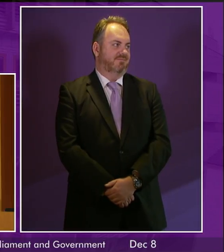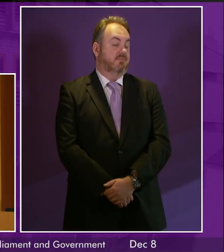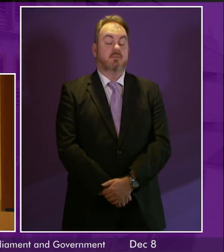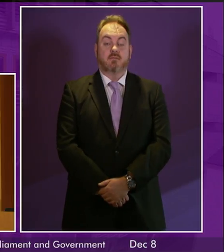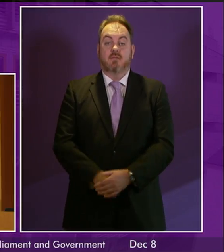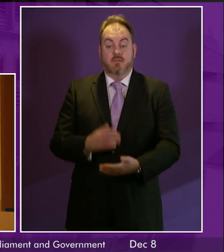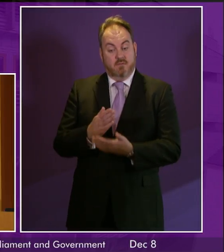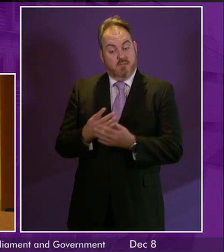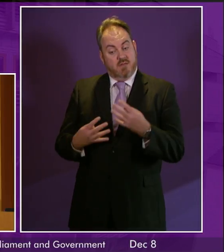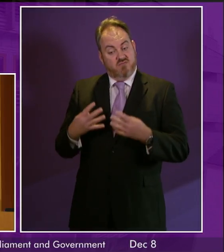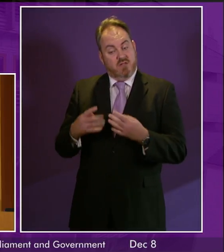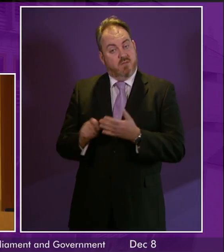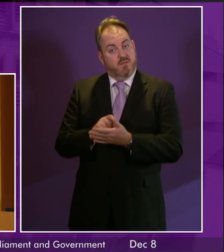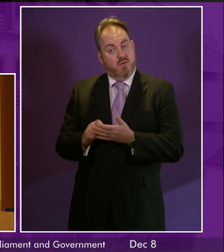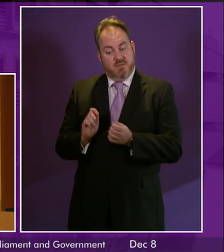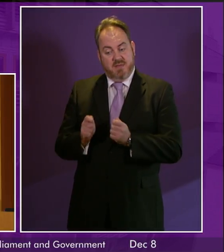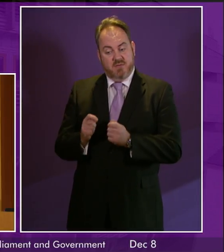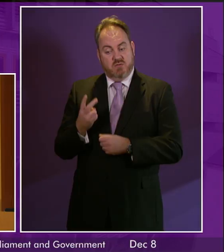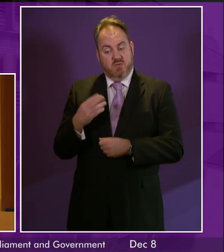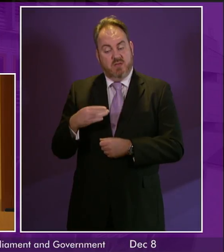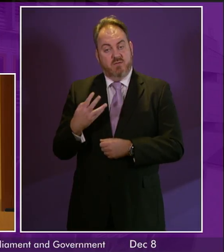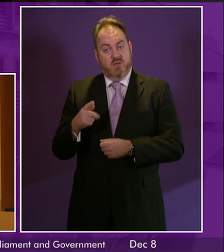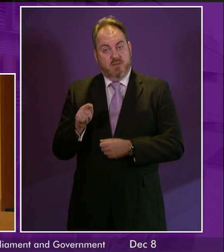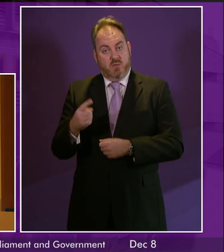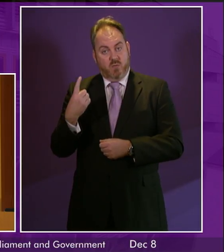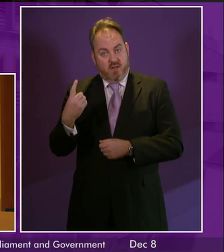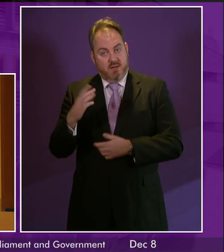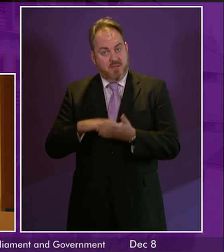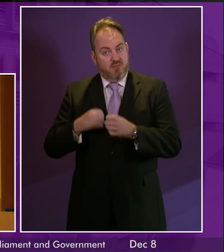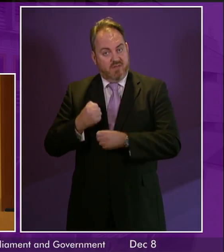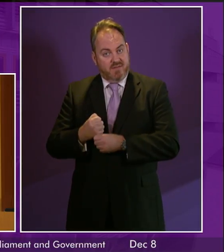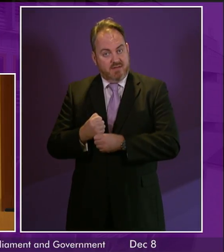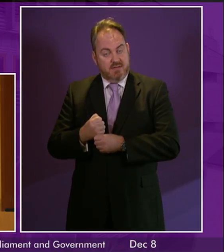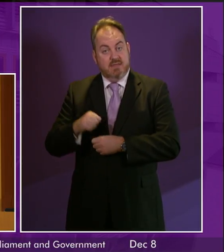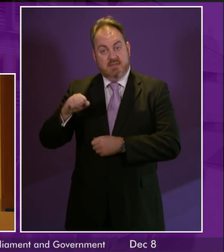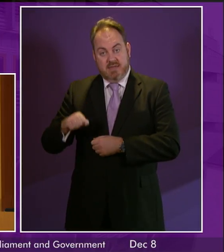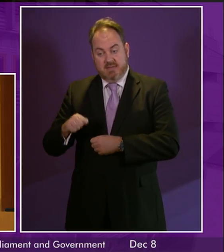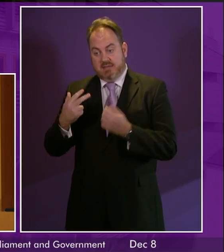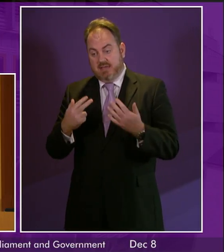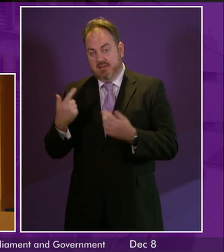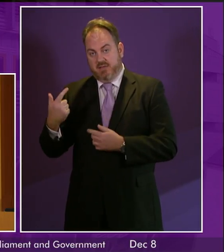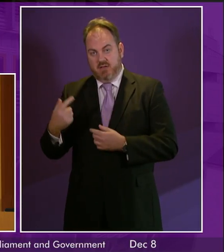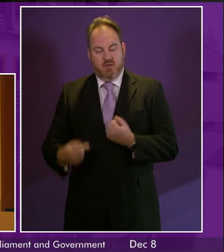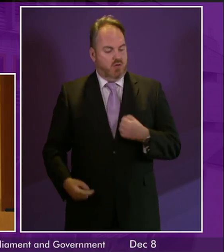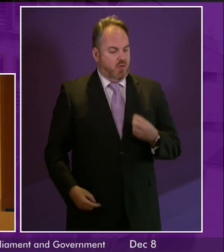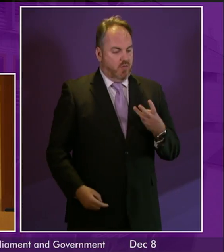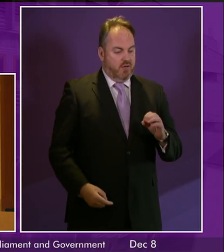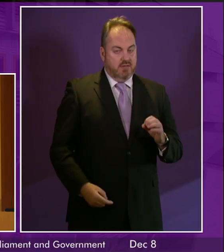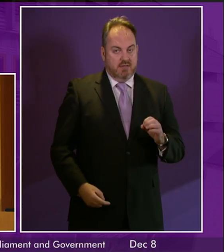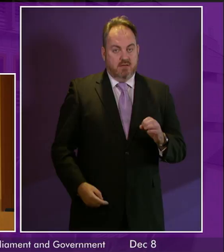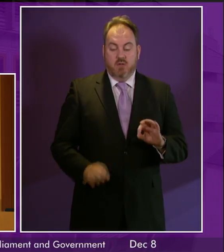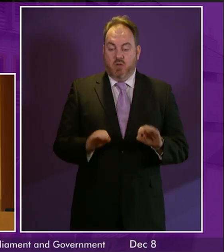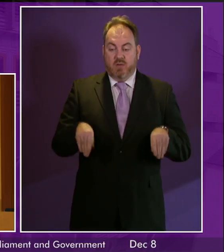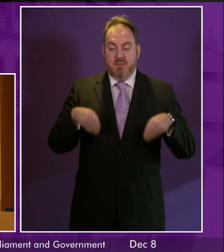The result of the vote on amendment number 2948.1 in the name of Mark Griffin is yes 87, no 30. There